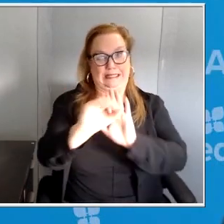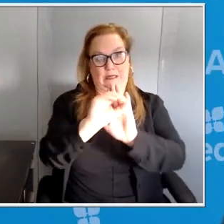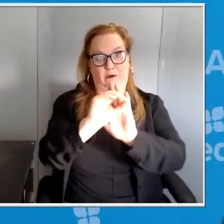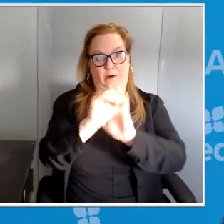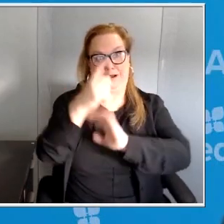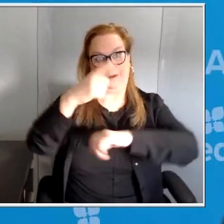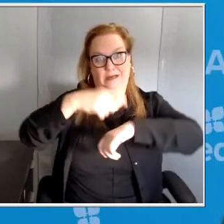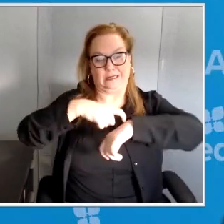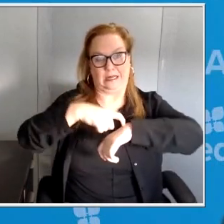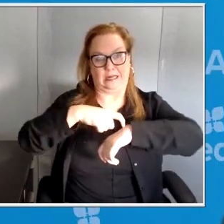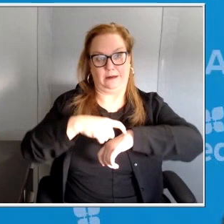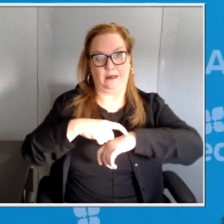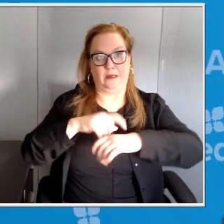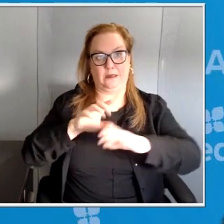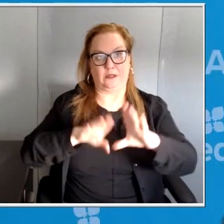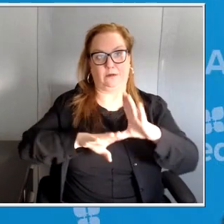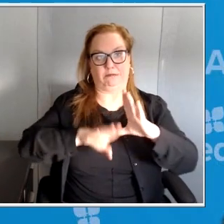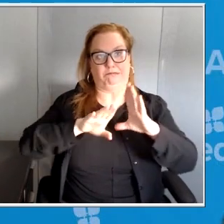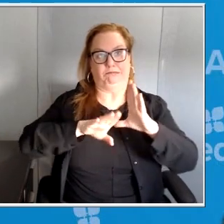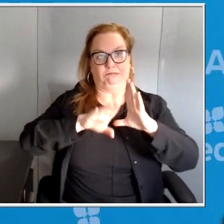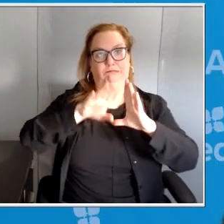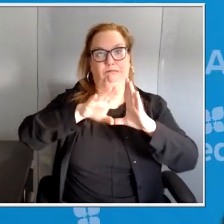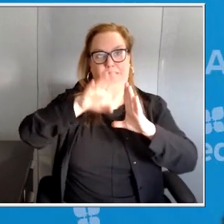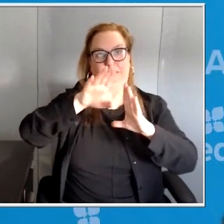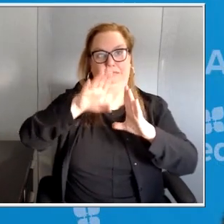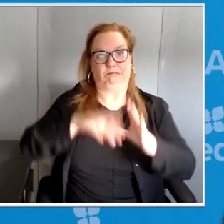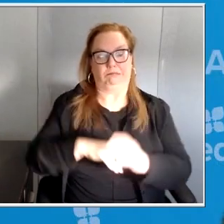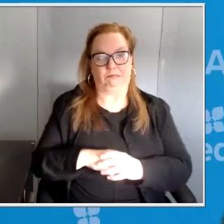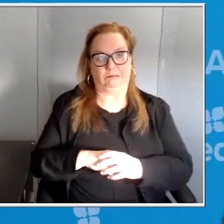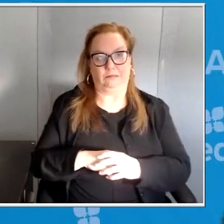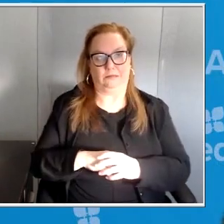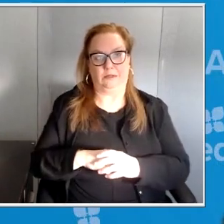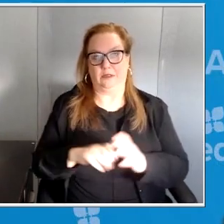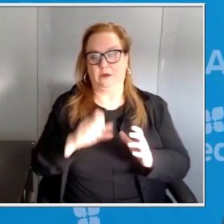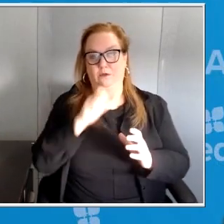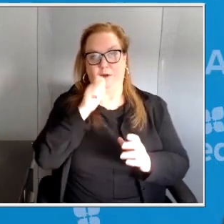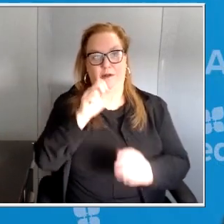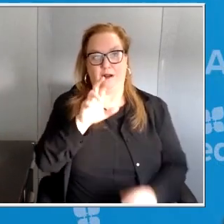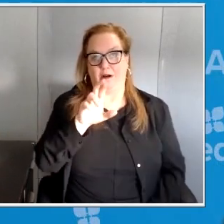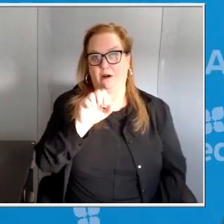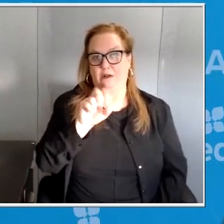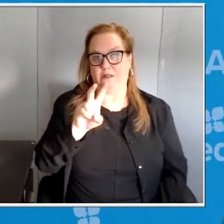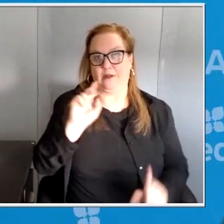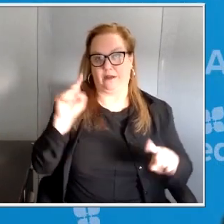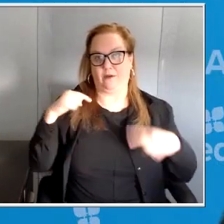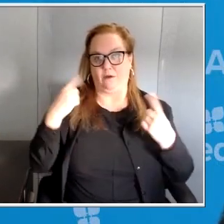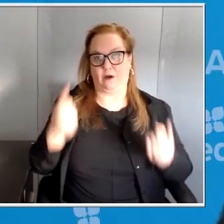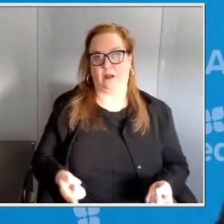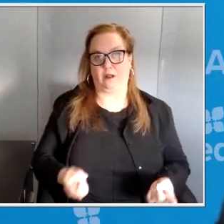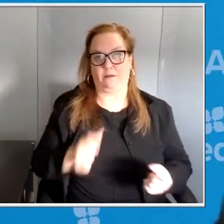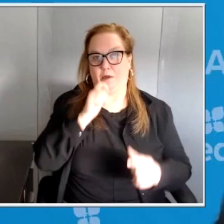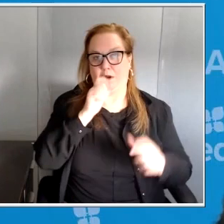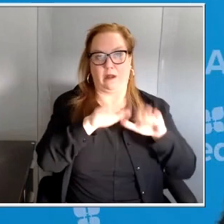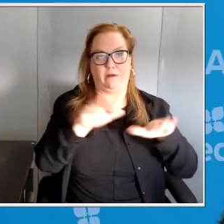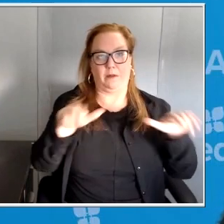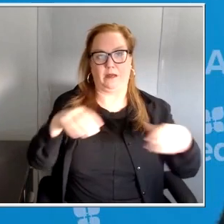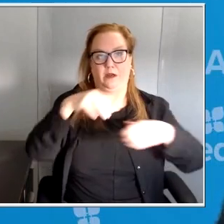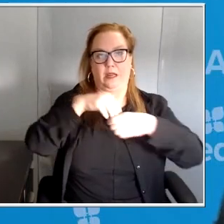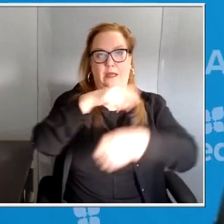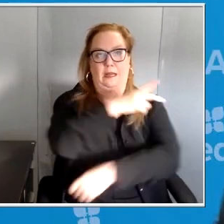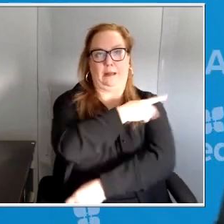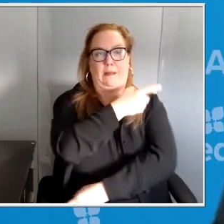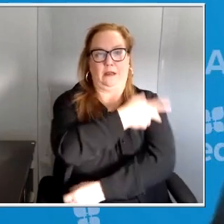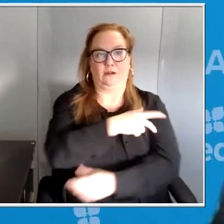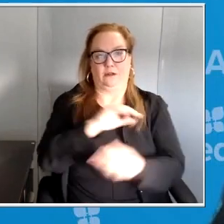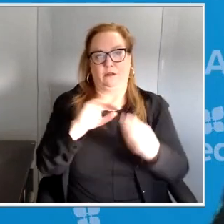So just kind of trending up over the last few weeks. We have not had RSV for a while, but we do not have a pediatric inpatient population.